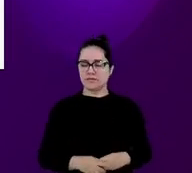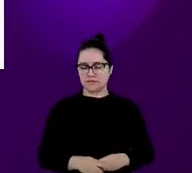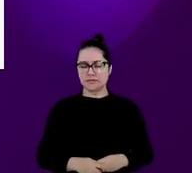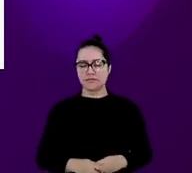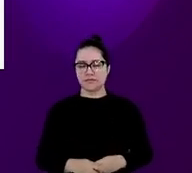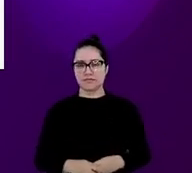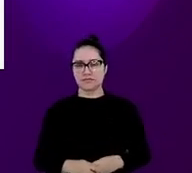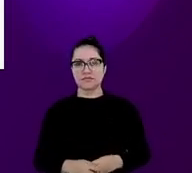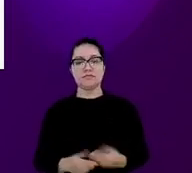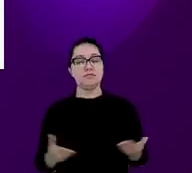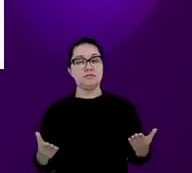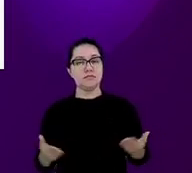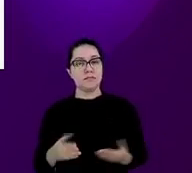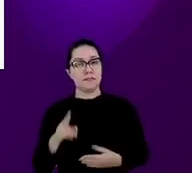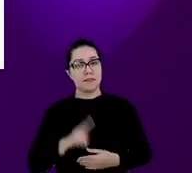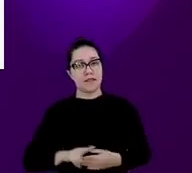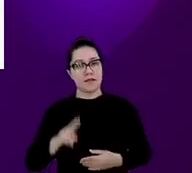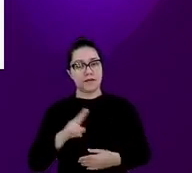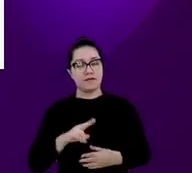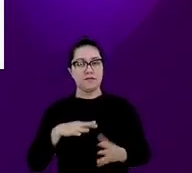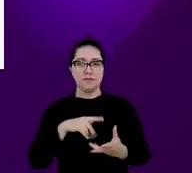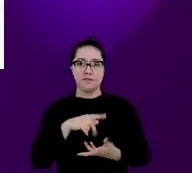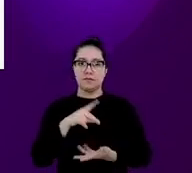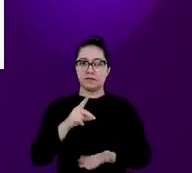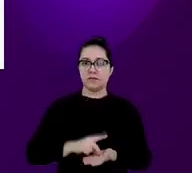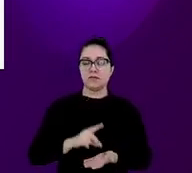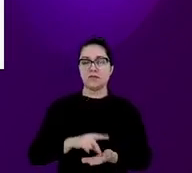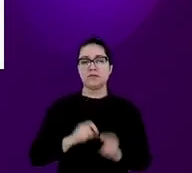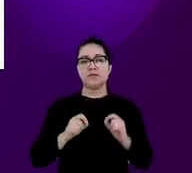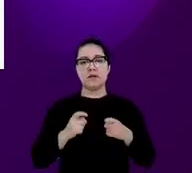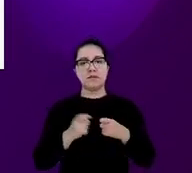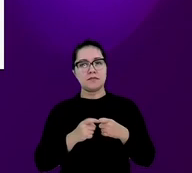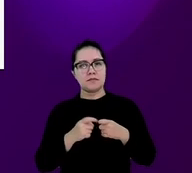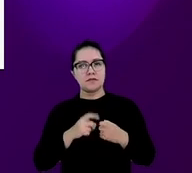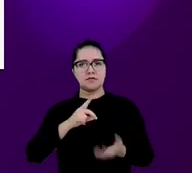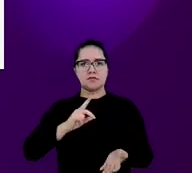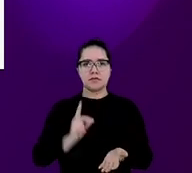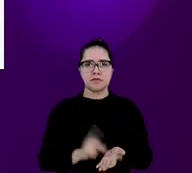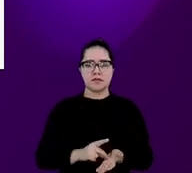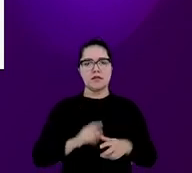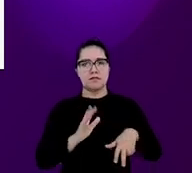physicians and patients. We applied more than